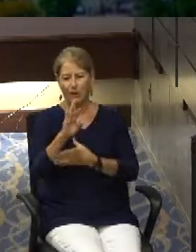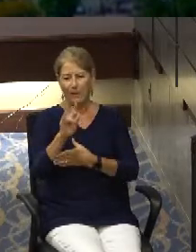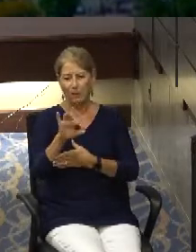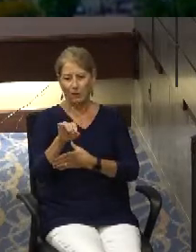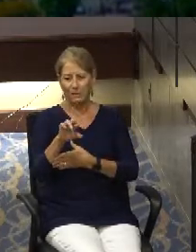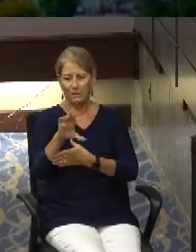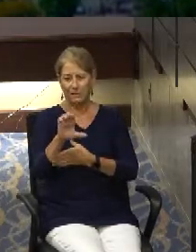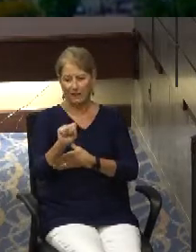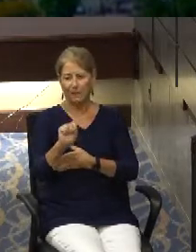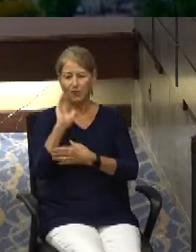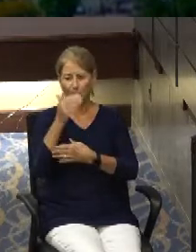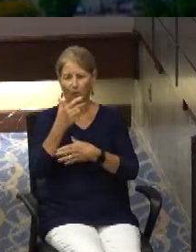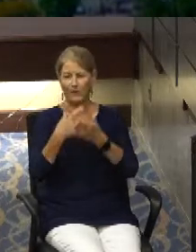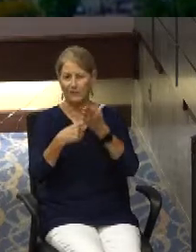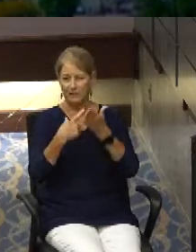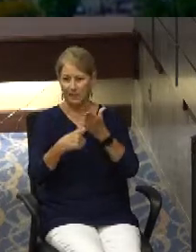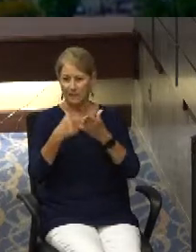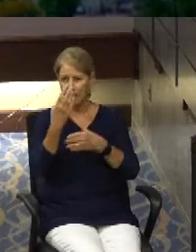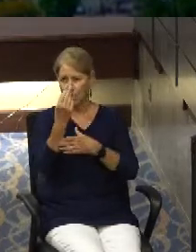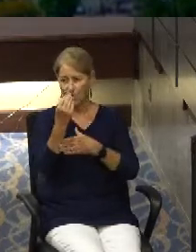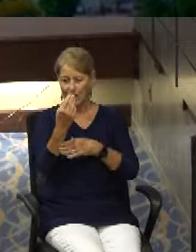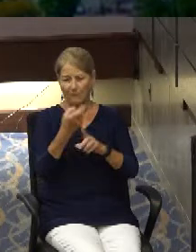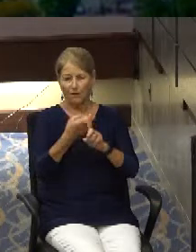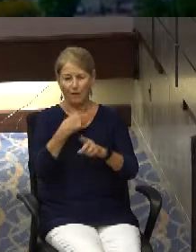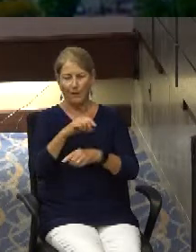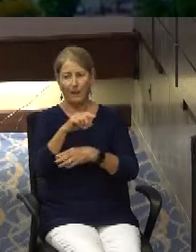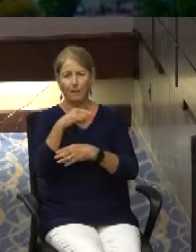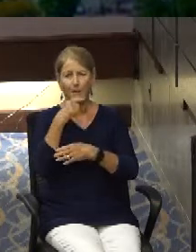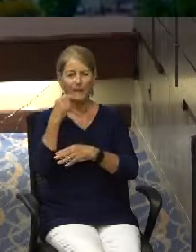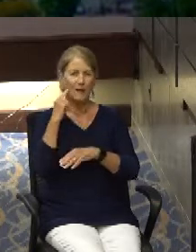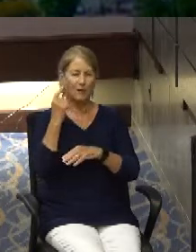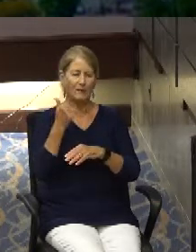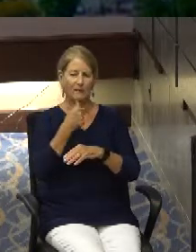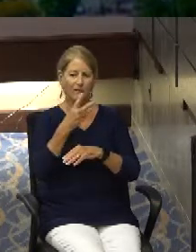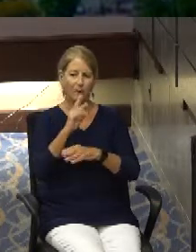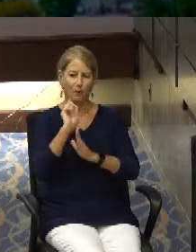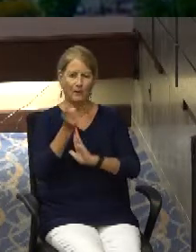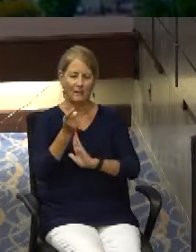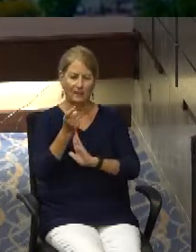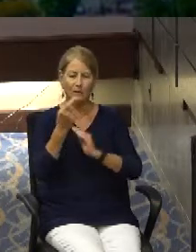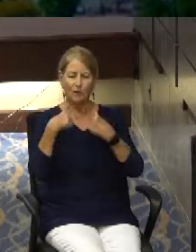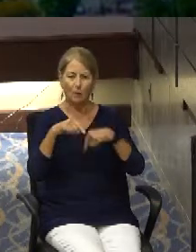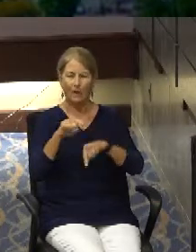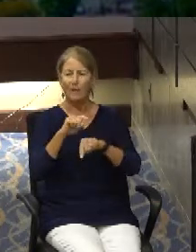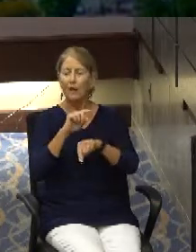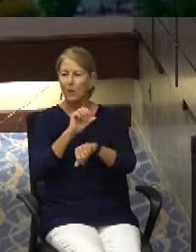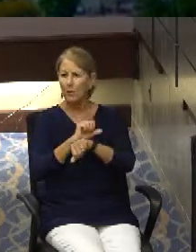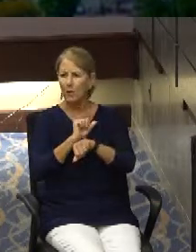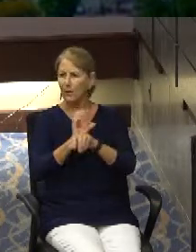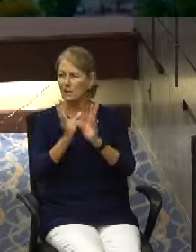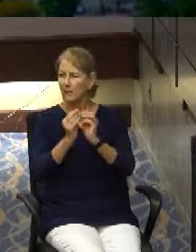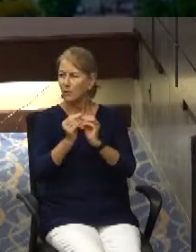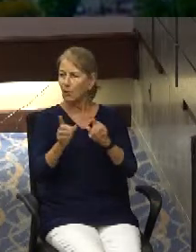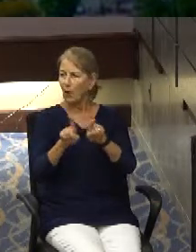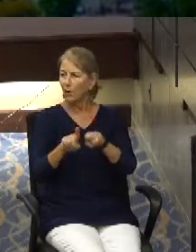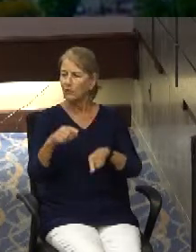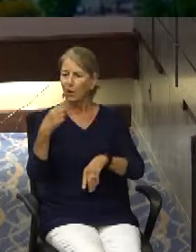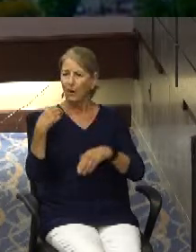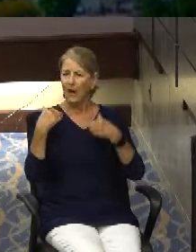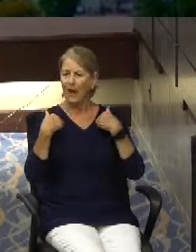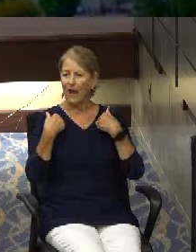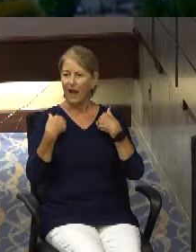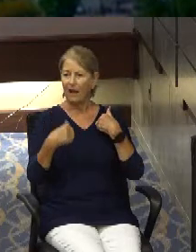be covering 14 of the public hearings here in a few minutes in the work session. And then we also have a public